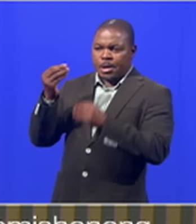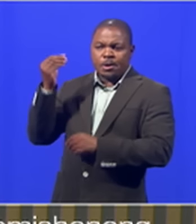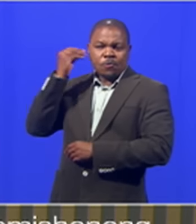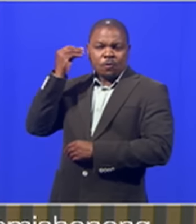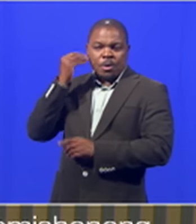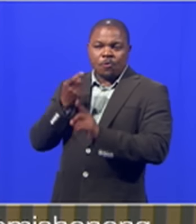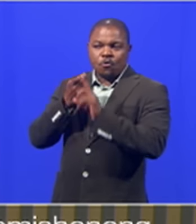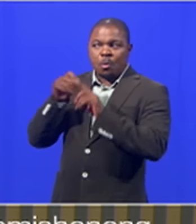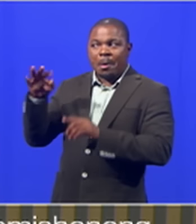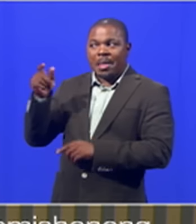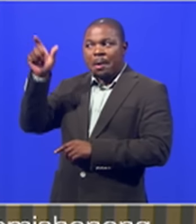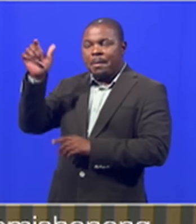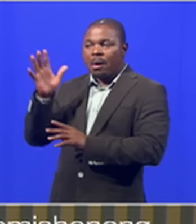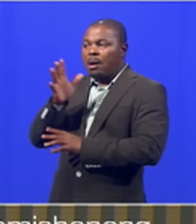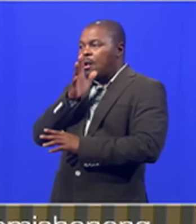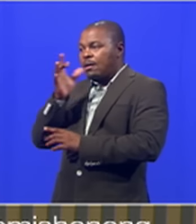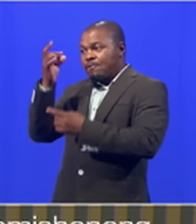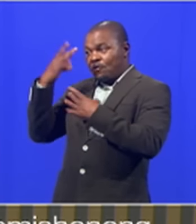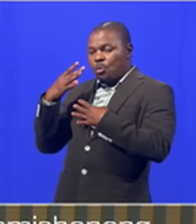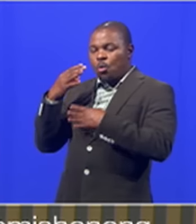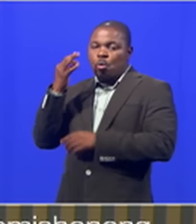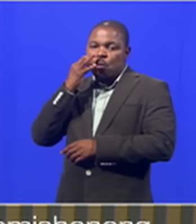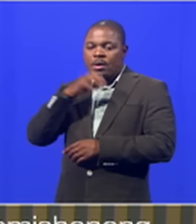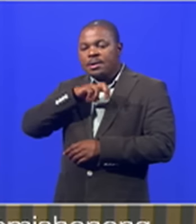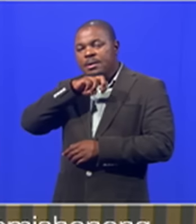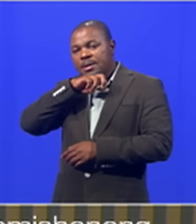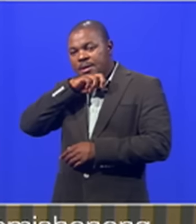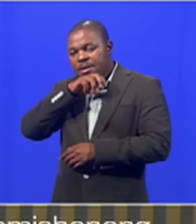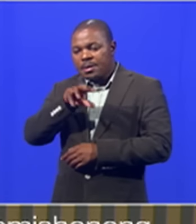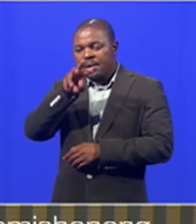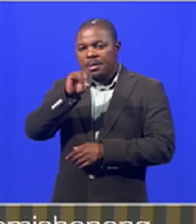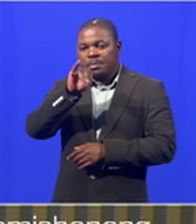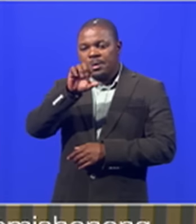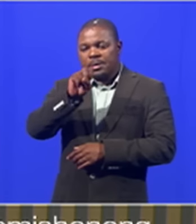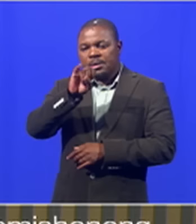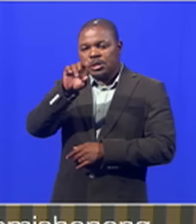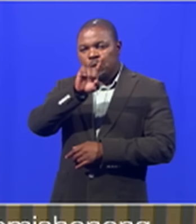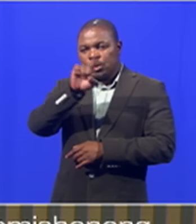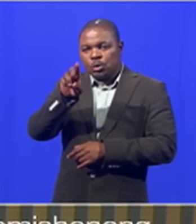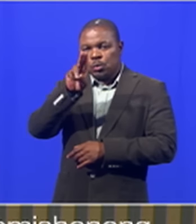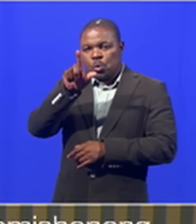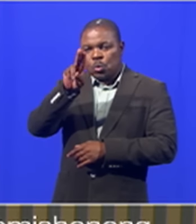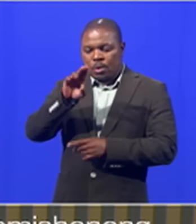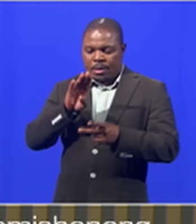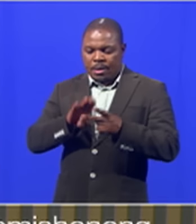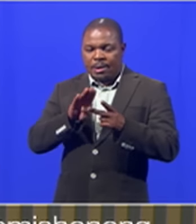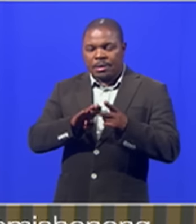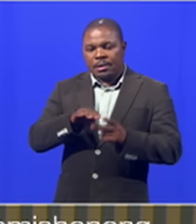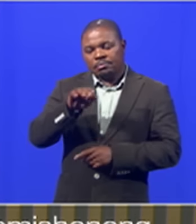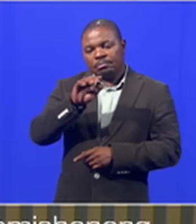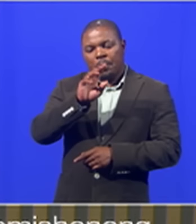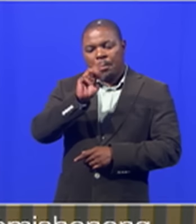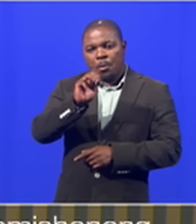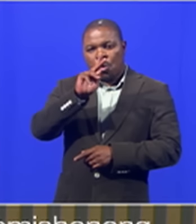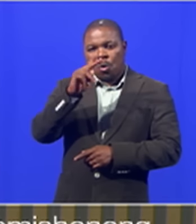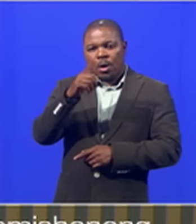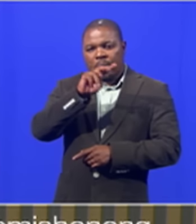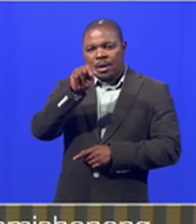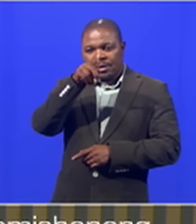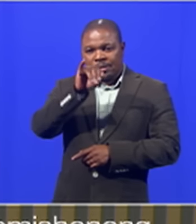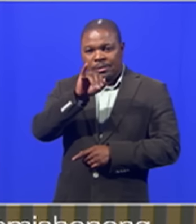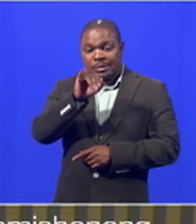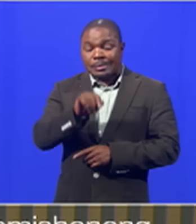of my sources that King Mrs. Zulu and Lieutenant General Mkhwanazi were recruited